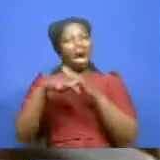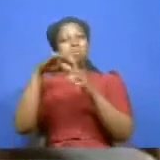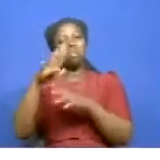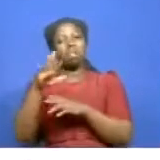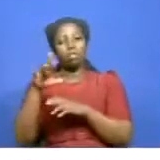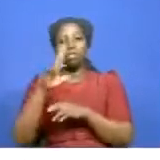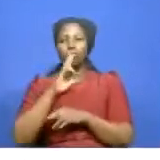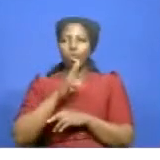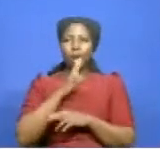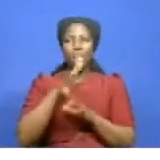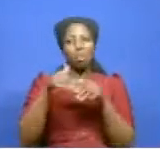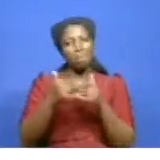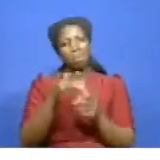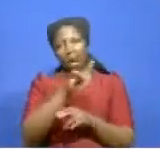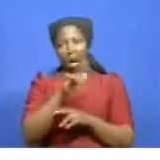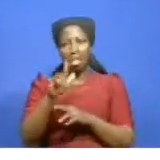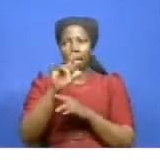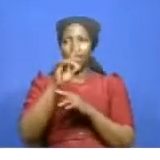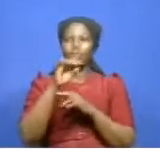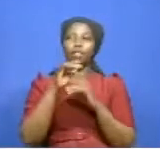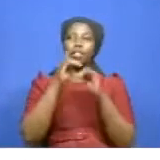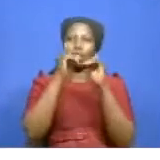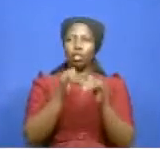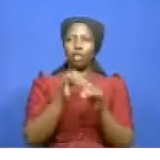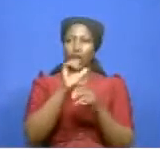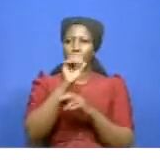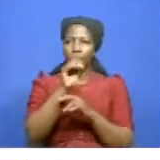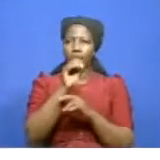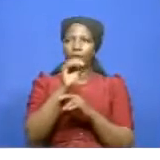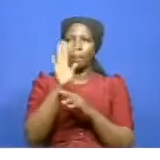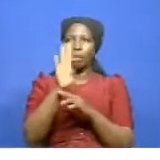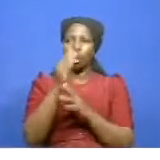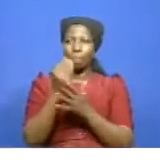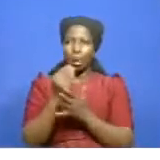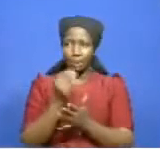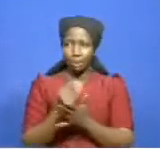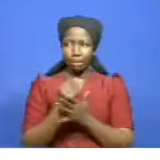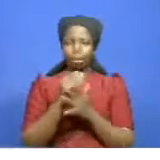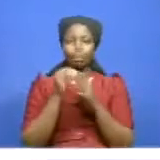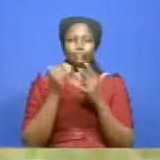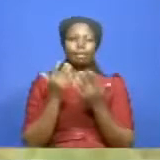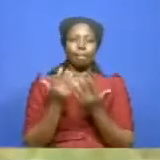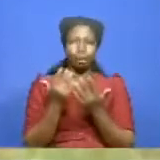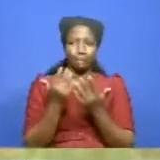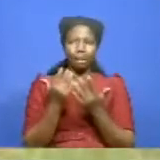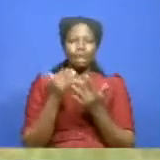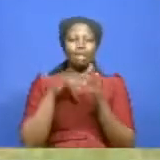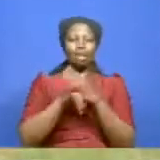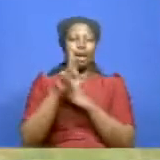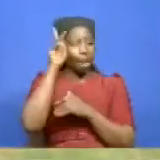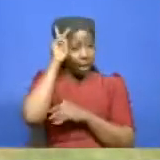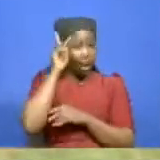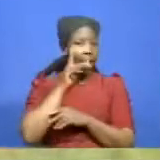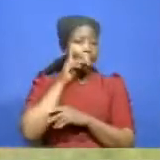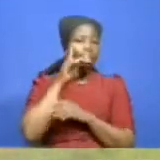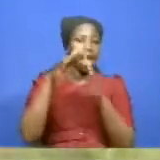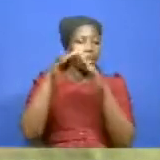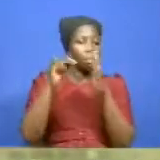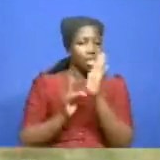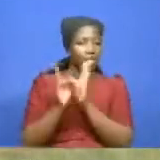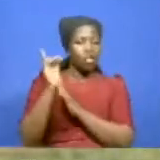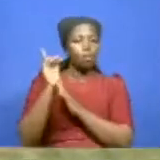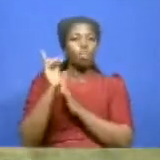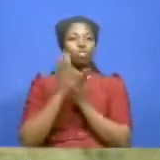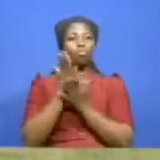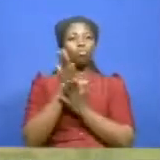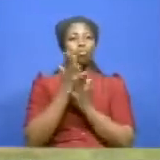in Langata. The new 50 billion shillings 10 5-story student hostels in Karen is being developed through a partnership between